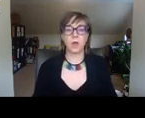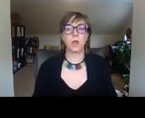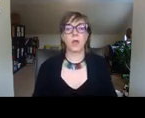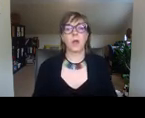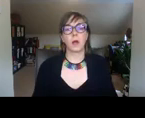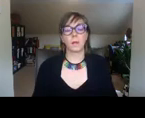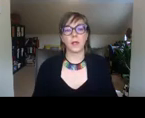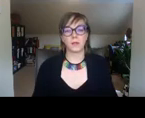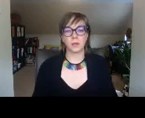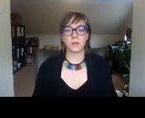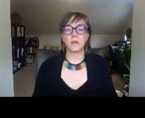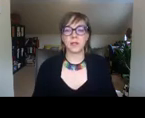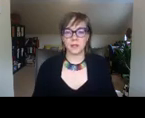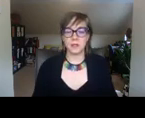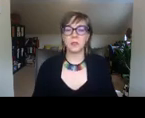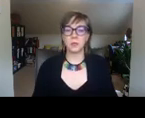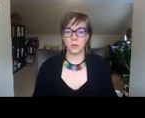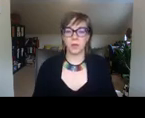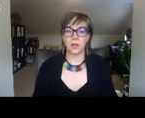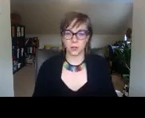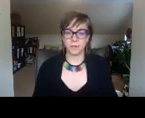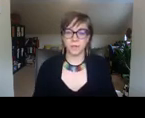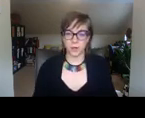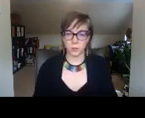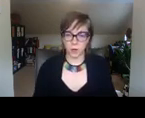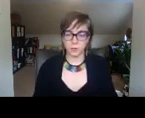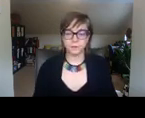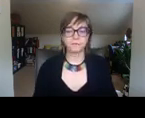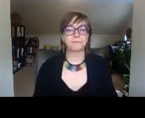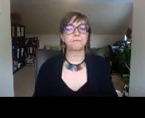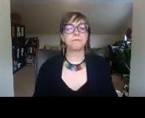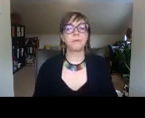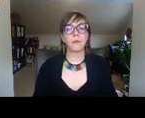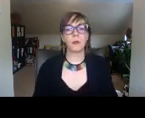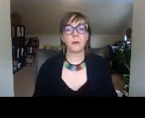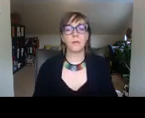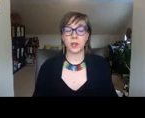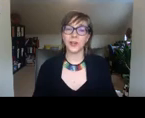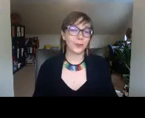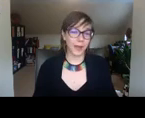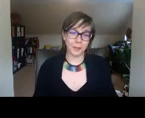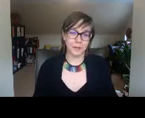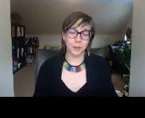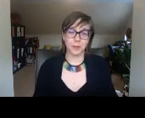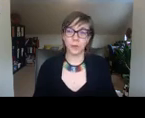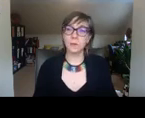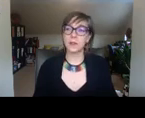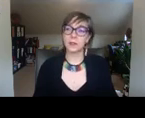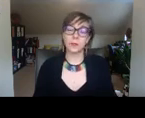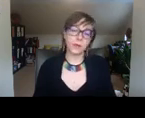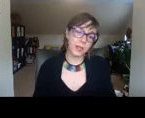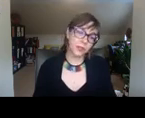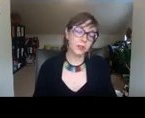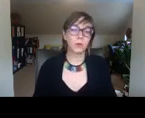smartphone. And so this plays into communication as well. generational gaps, of course, right?